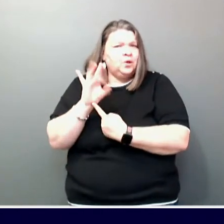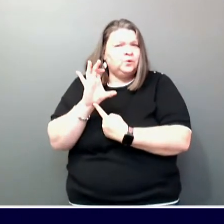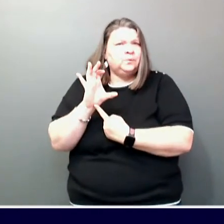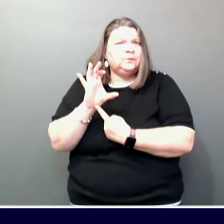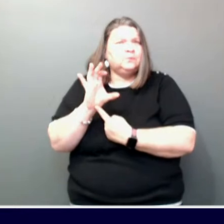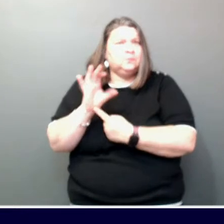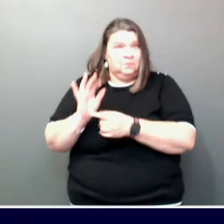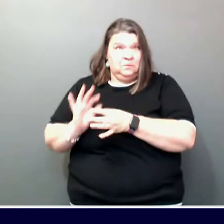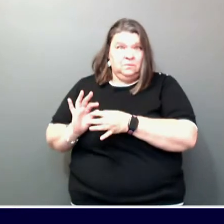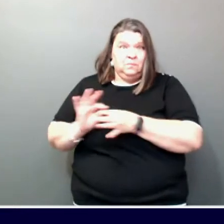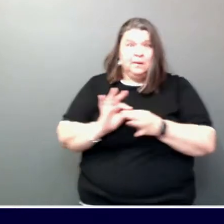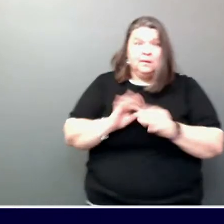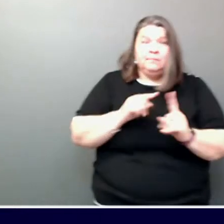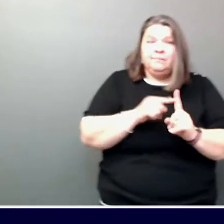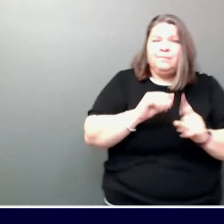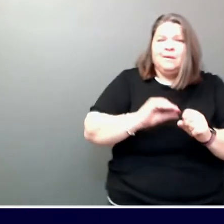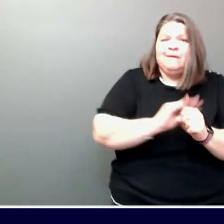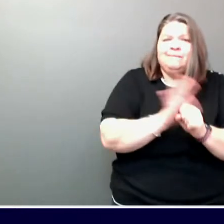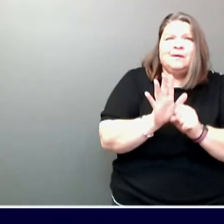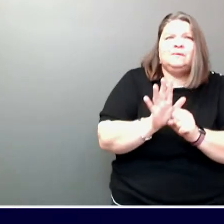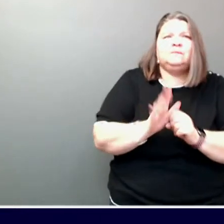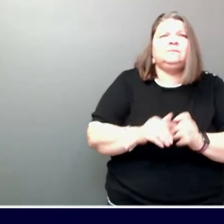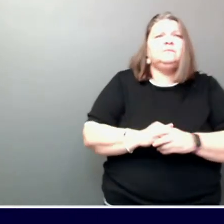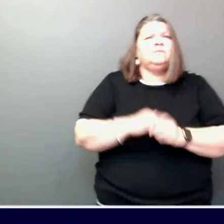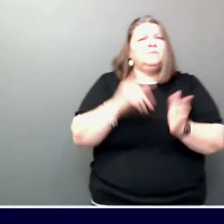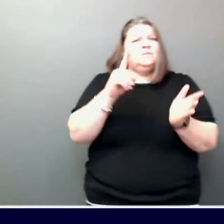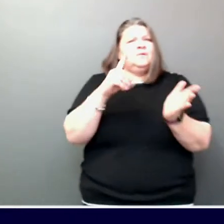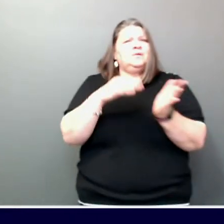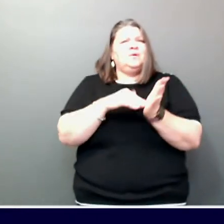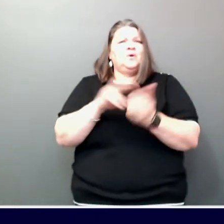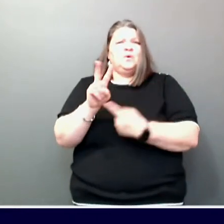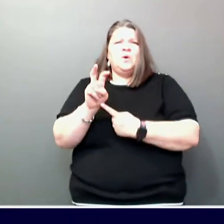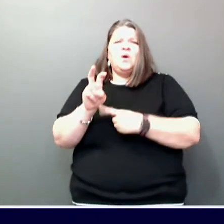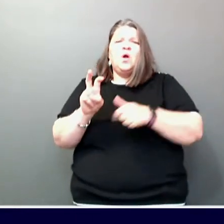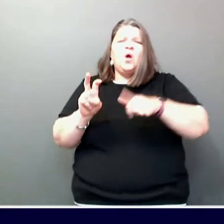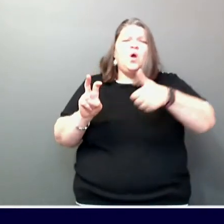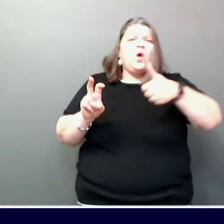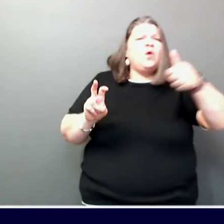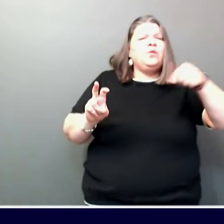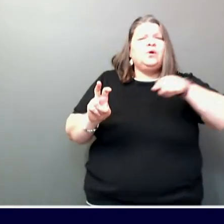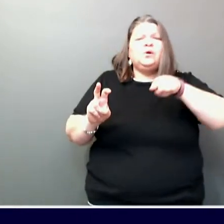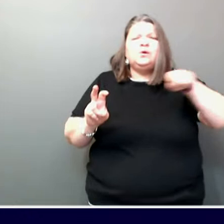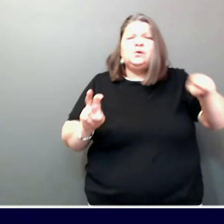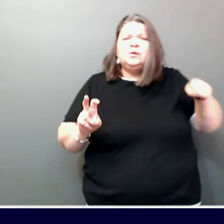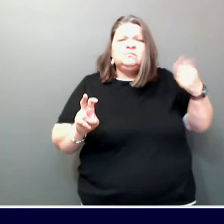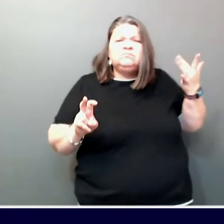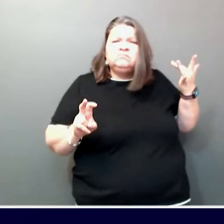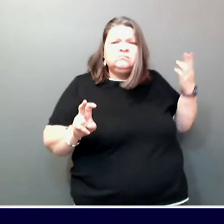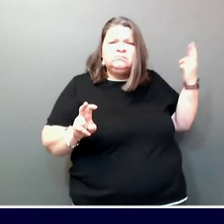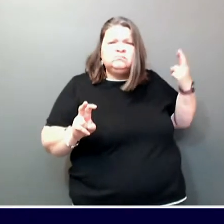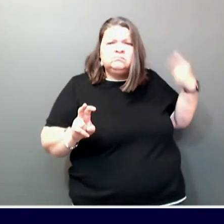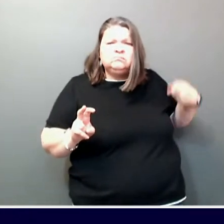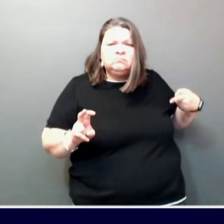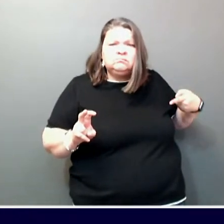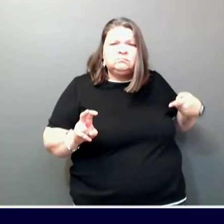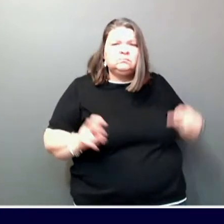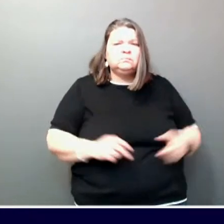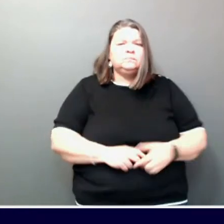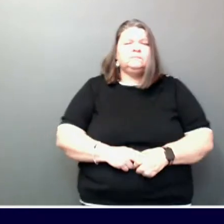the most common causes and what are the factors driving the increase? Yeah, thanks for that question, Patty. One